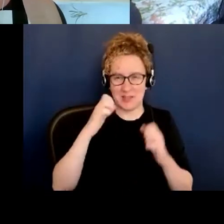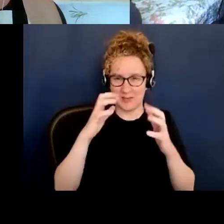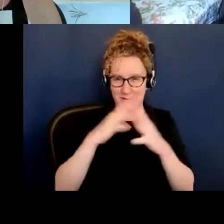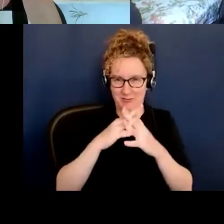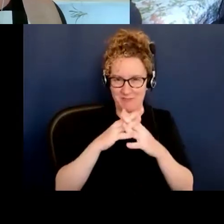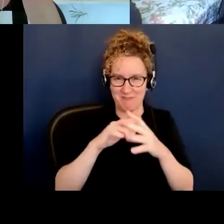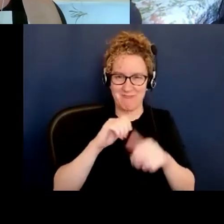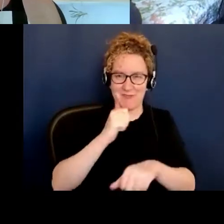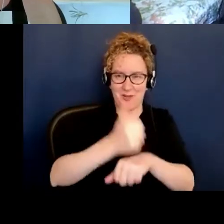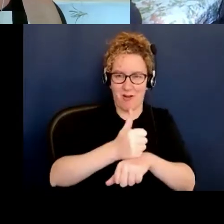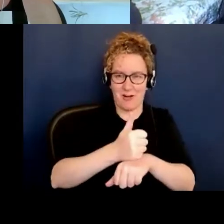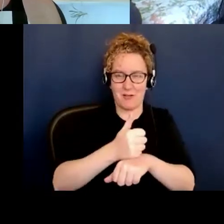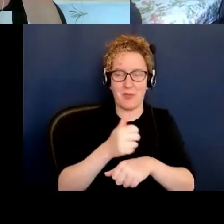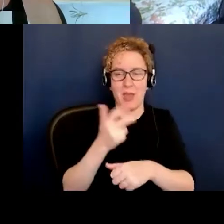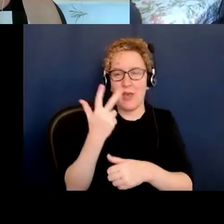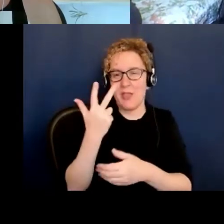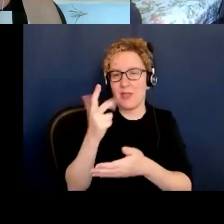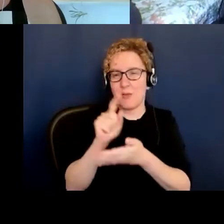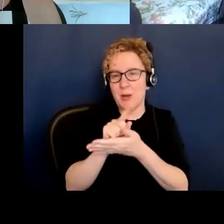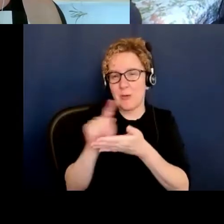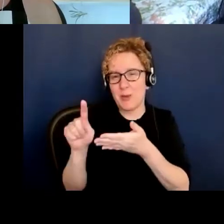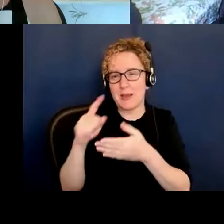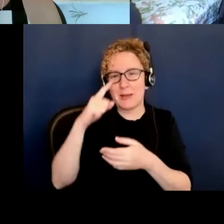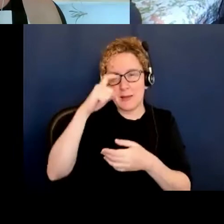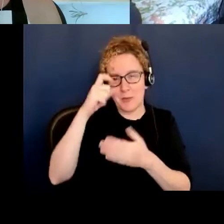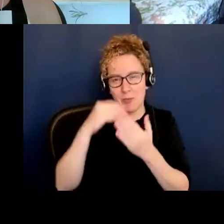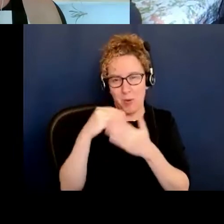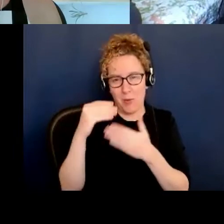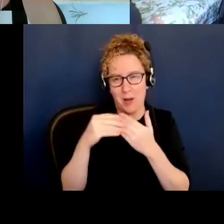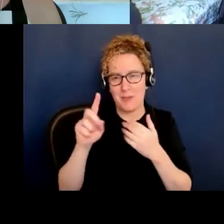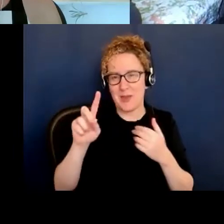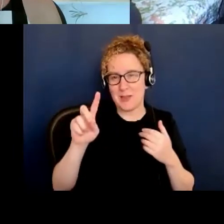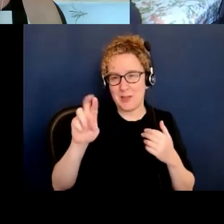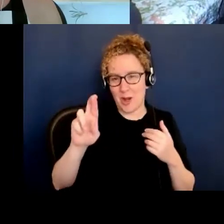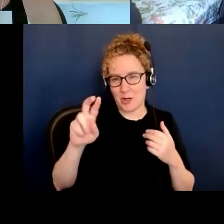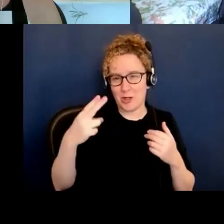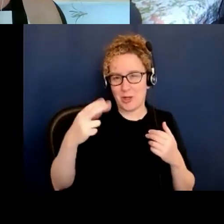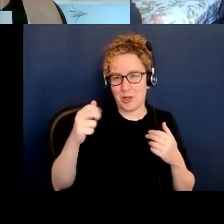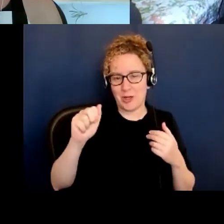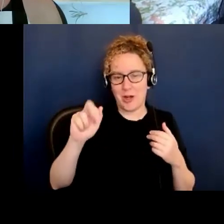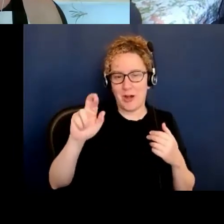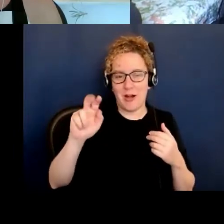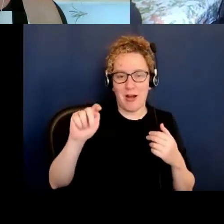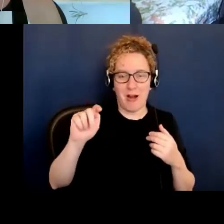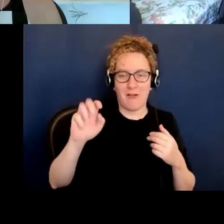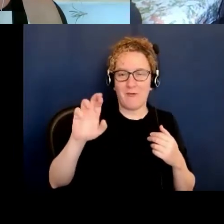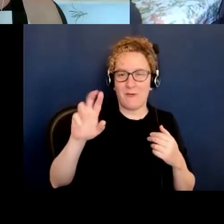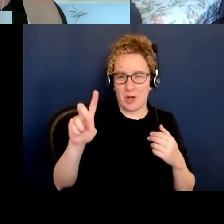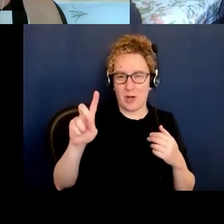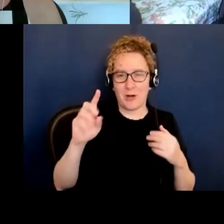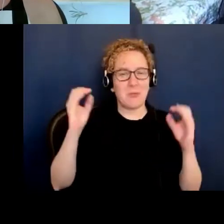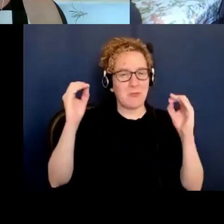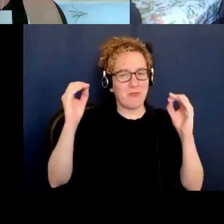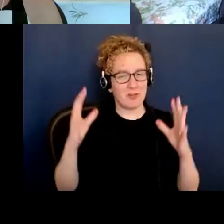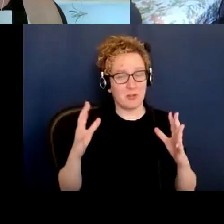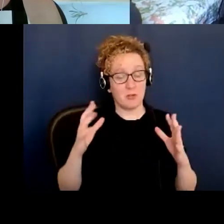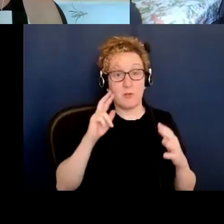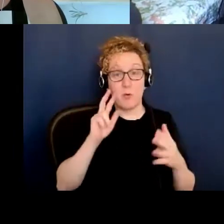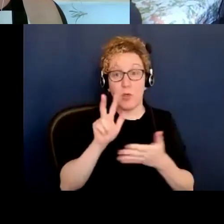Harford is the instructor for. Dr. Harford will be the professor for that 3-week preparatory